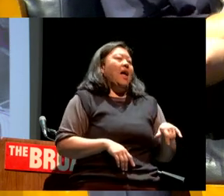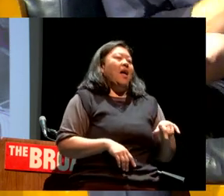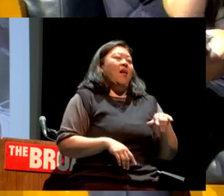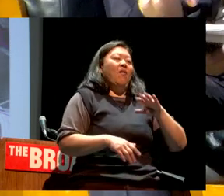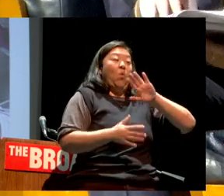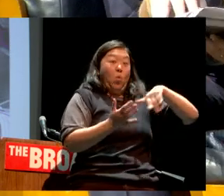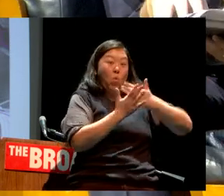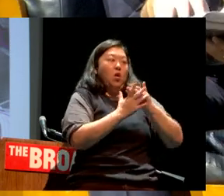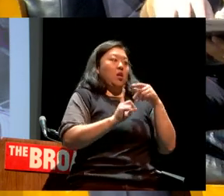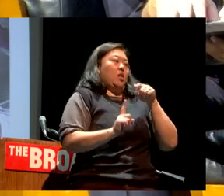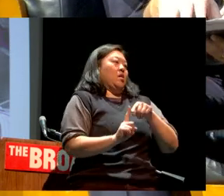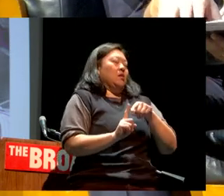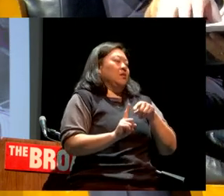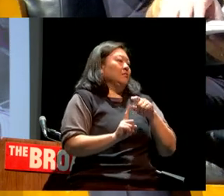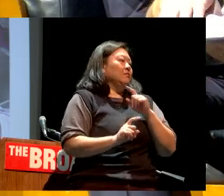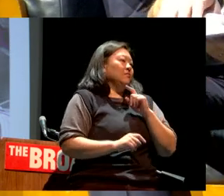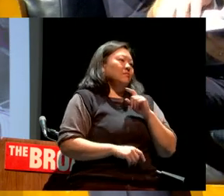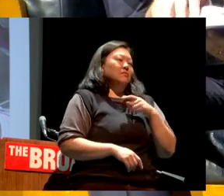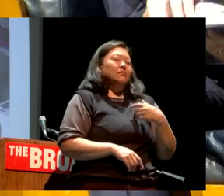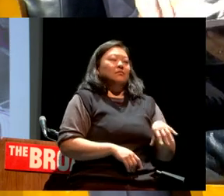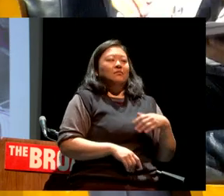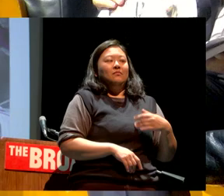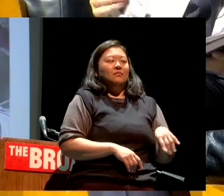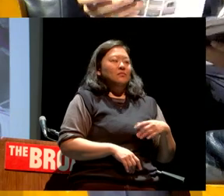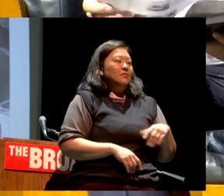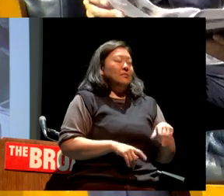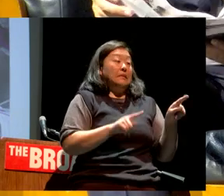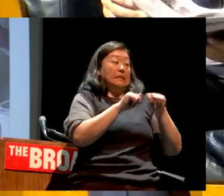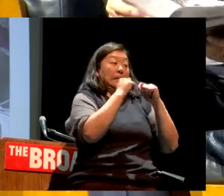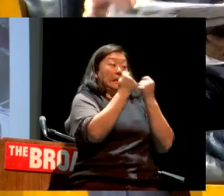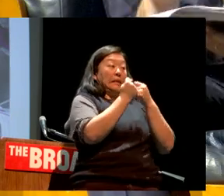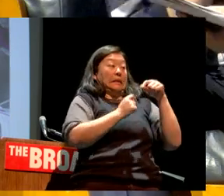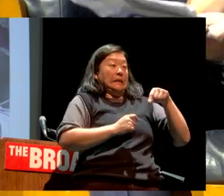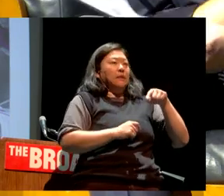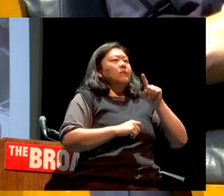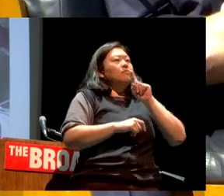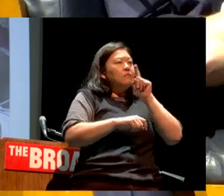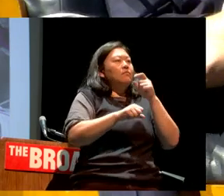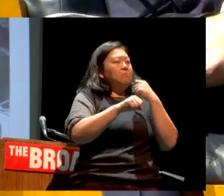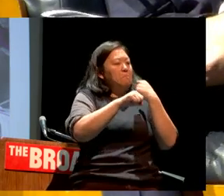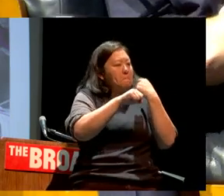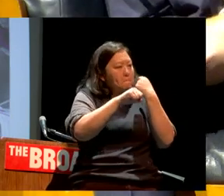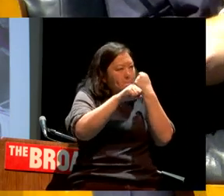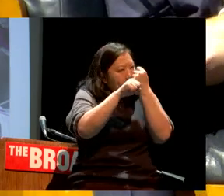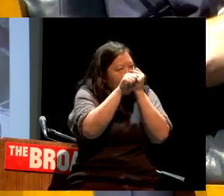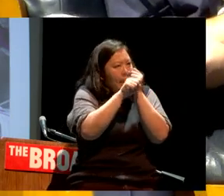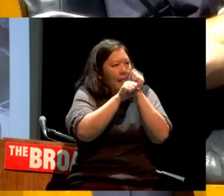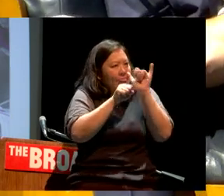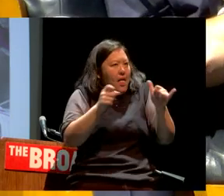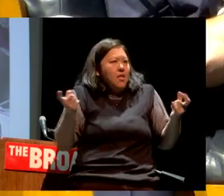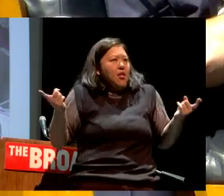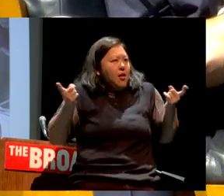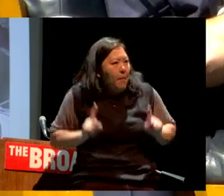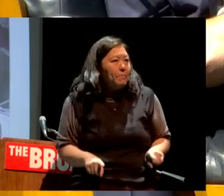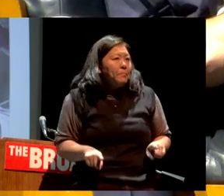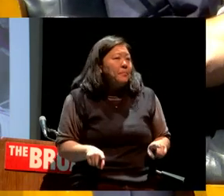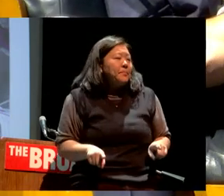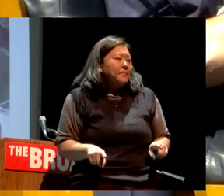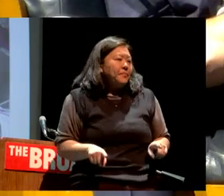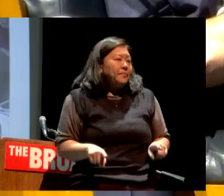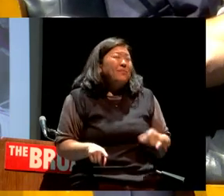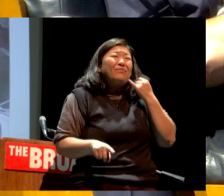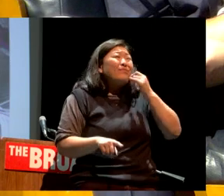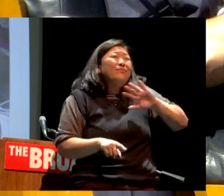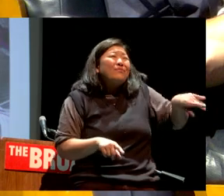And I think we should saw that one day that him and his team was making very, very precise little adjustments or drawings with little, you know,